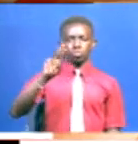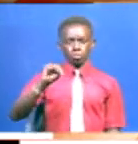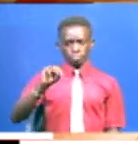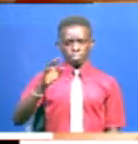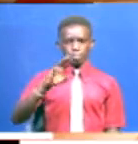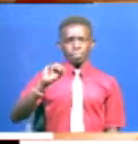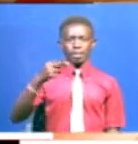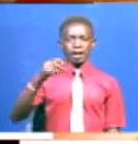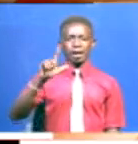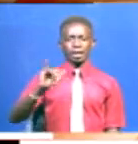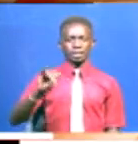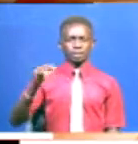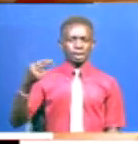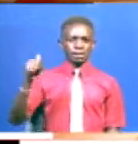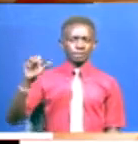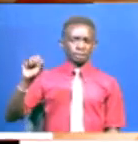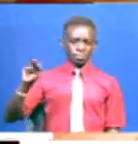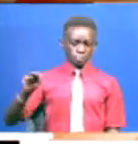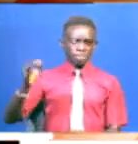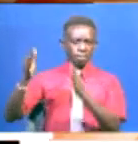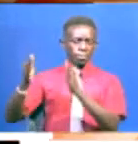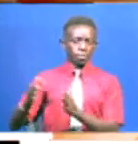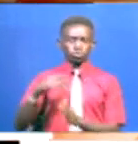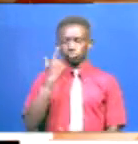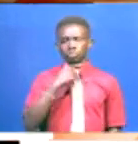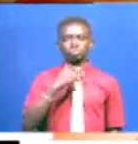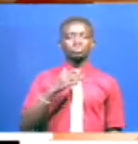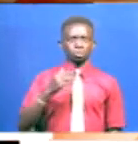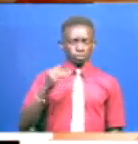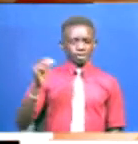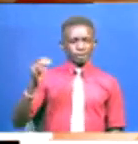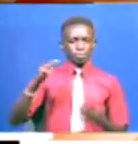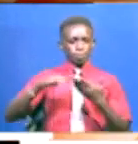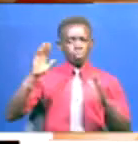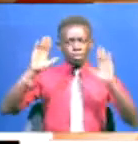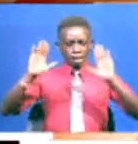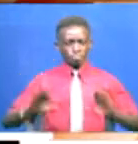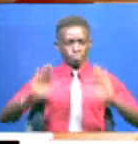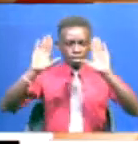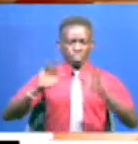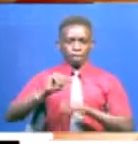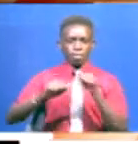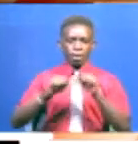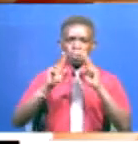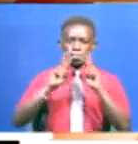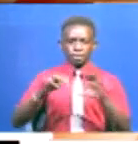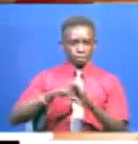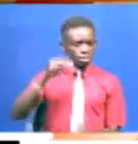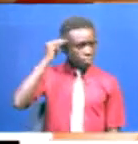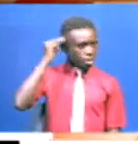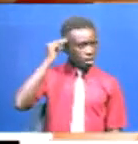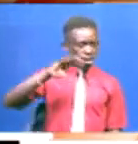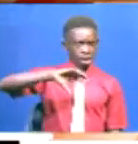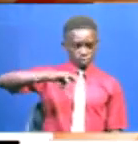servant who pursued peace in Mandera and beyond. Kulow, who was serving his second term, died this morning at the Nairobi